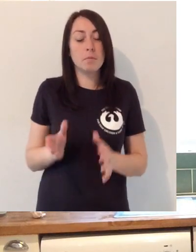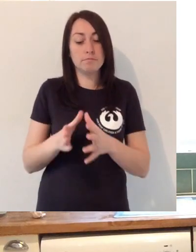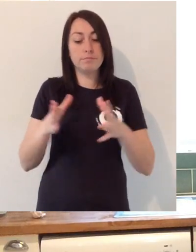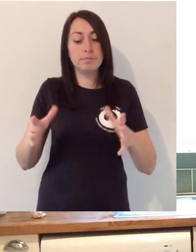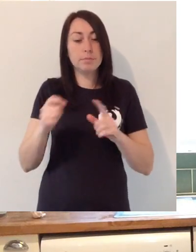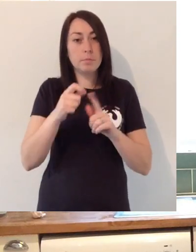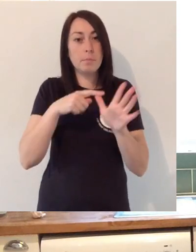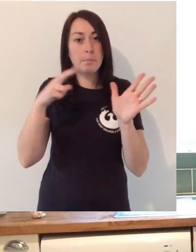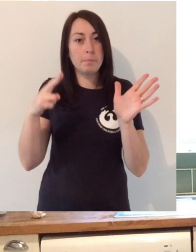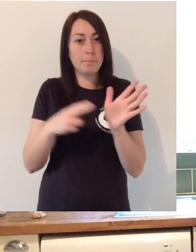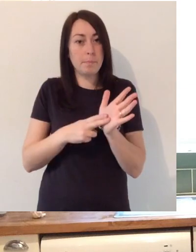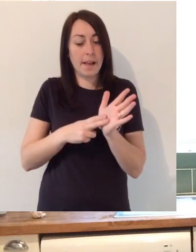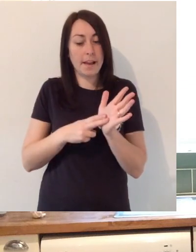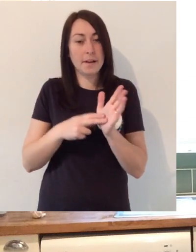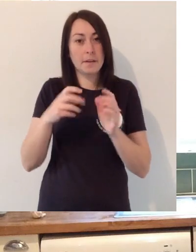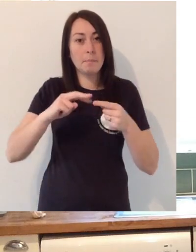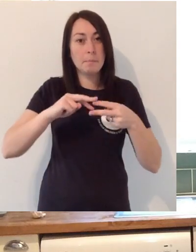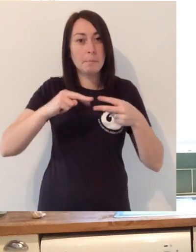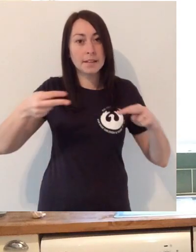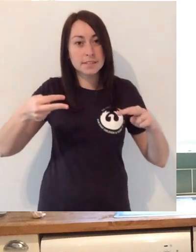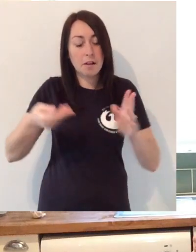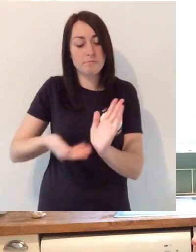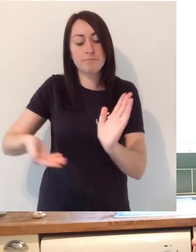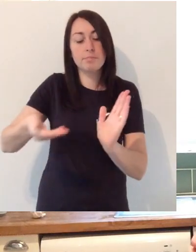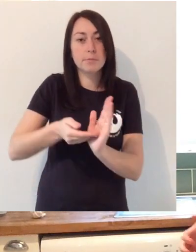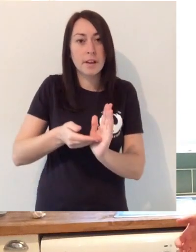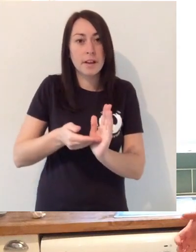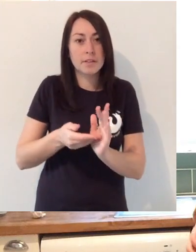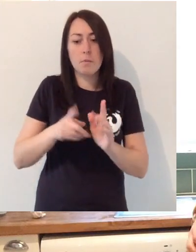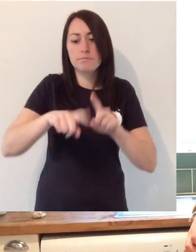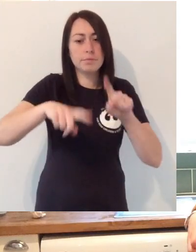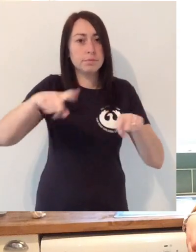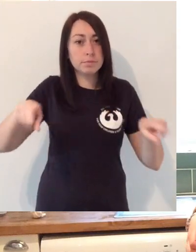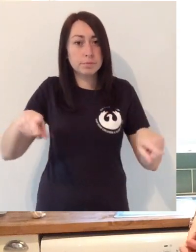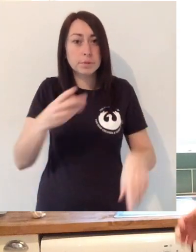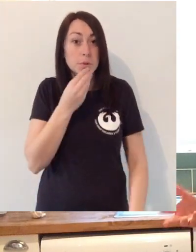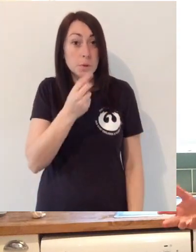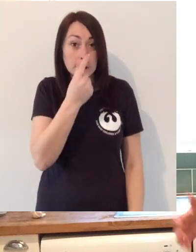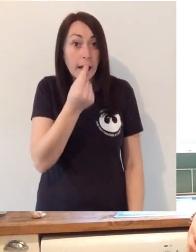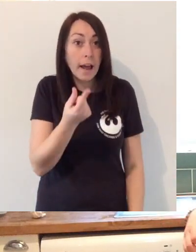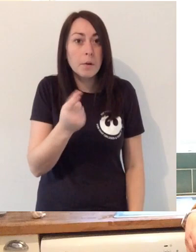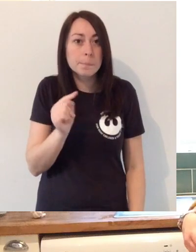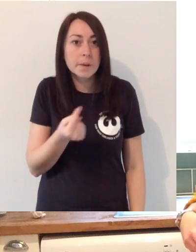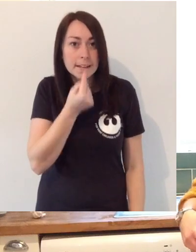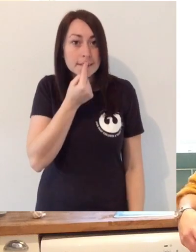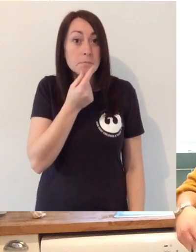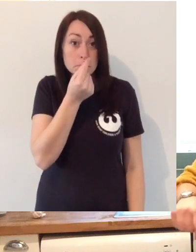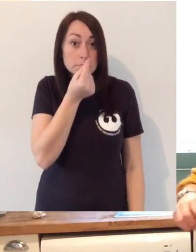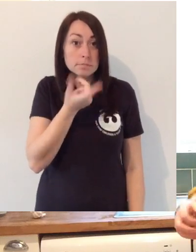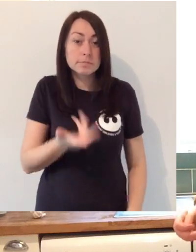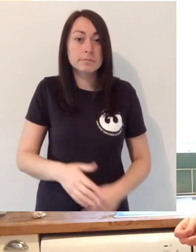and in a large pan I'm going to add some pasta. You can do any shaped pasta you want, or you could do